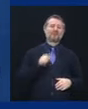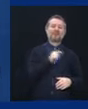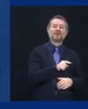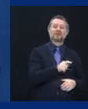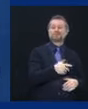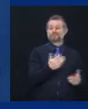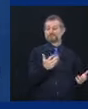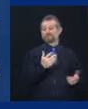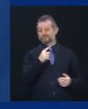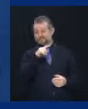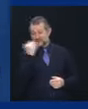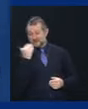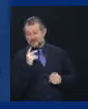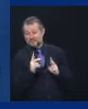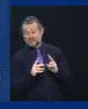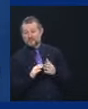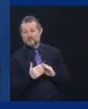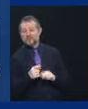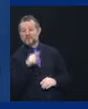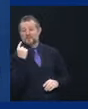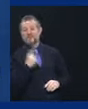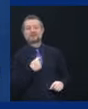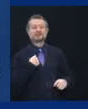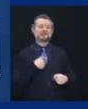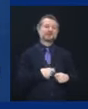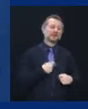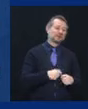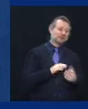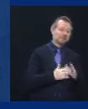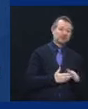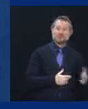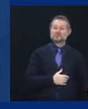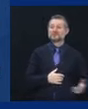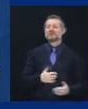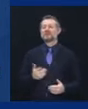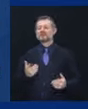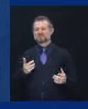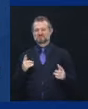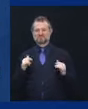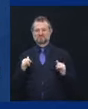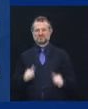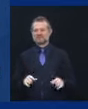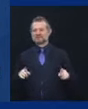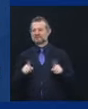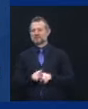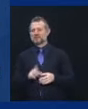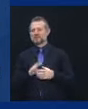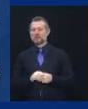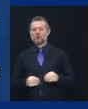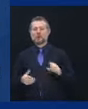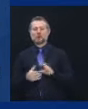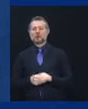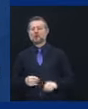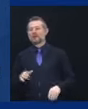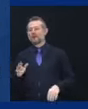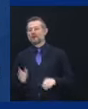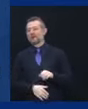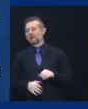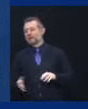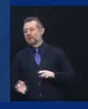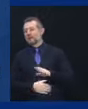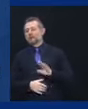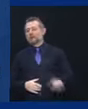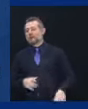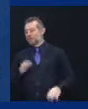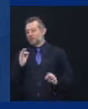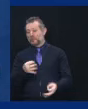black community, Hispanic community, wind up getting left out because they don't have a hospital and they don't have